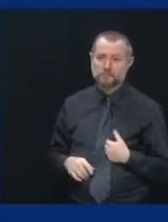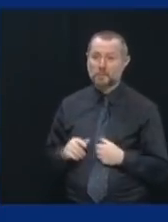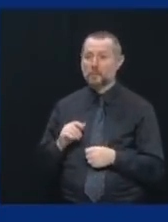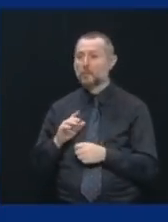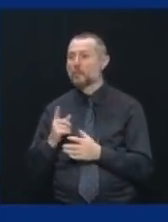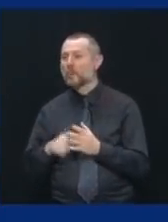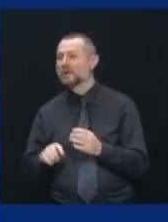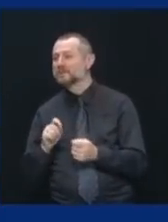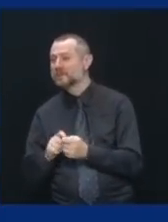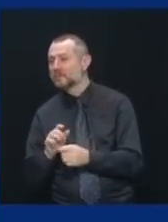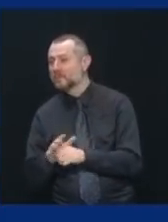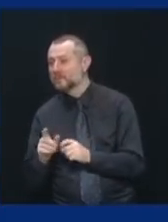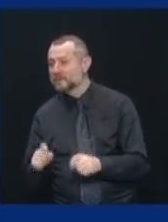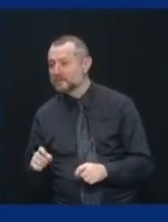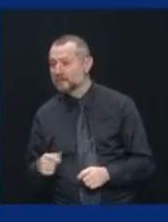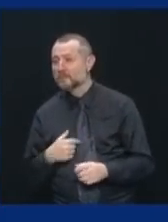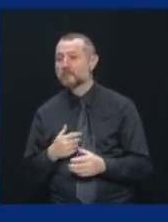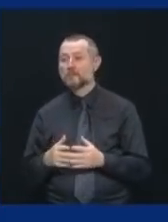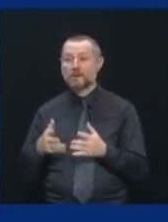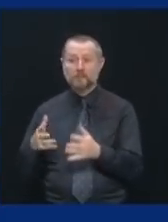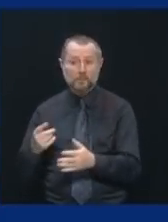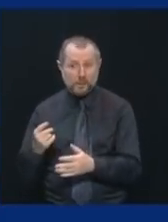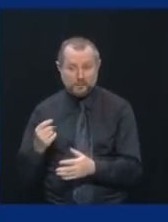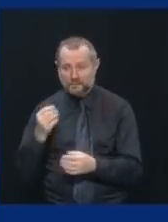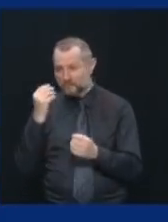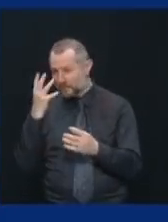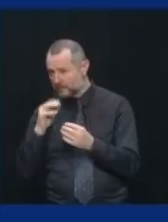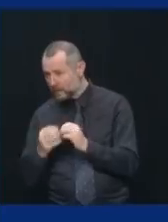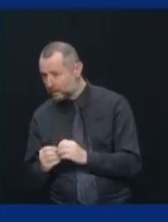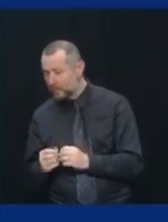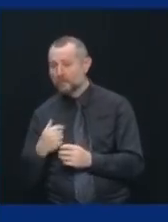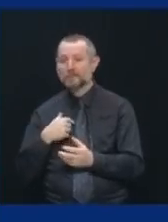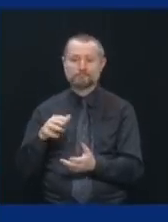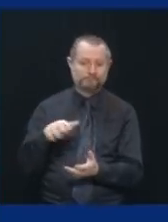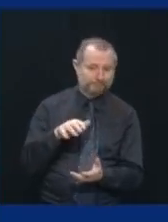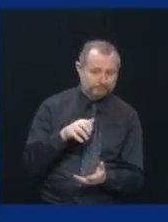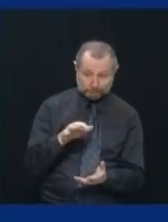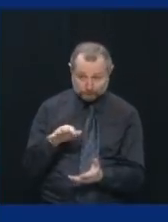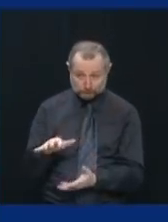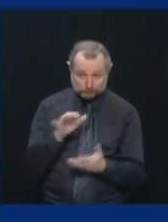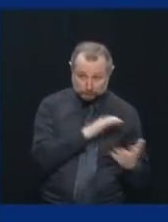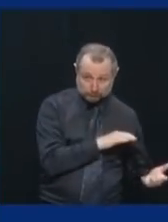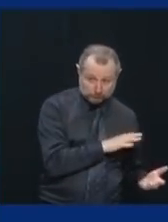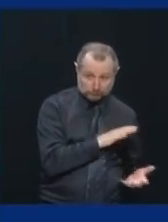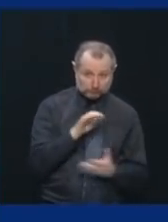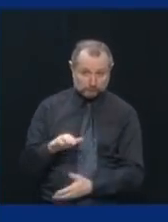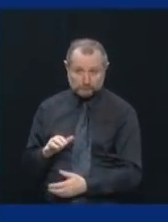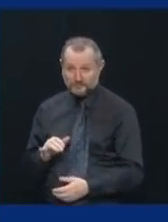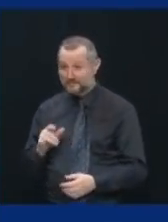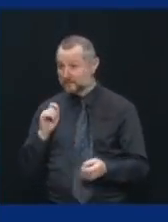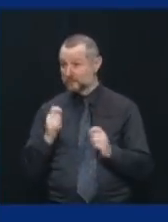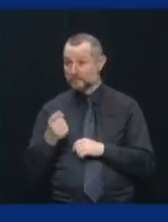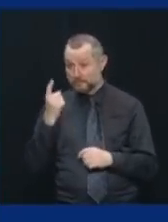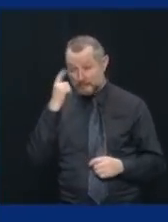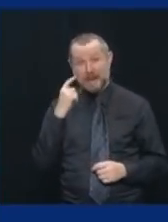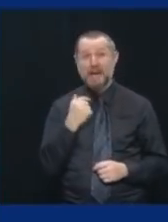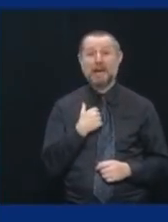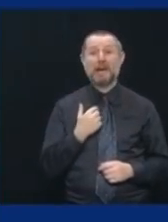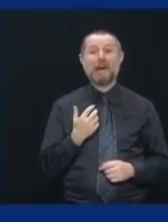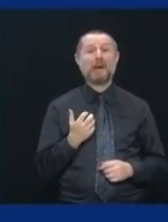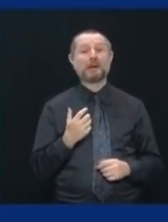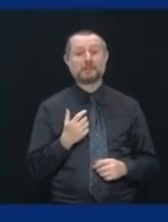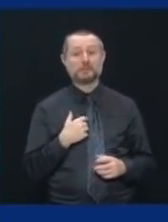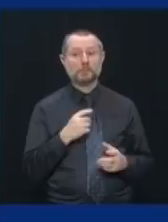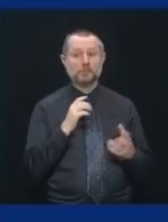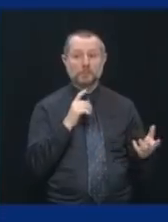more than what you need. A hospital worker who changes their mind, the hospital says, I need some dosages for